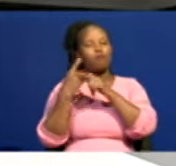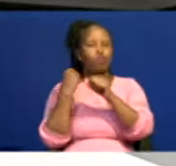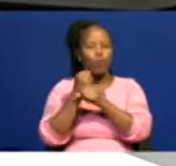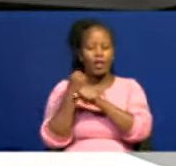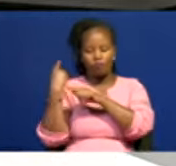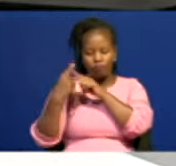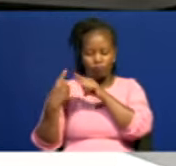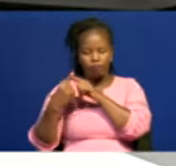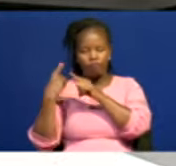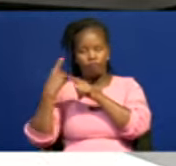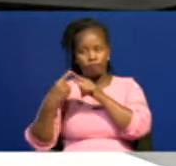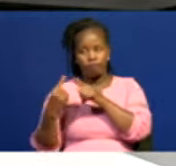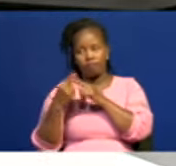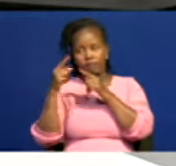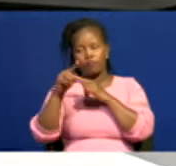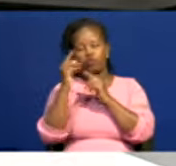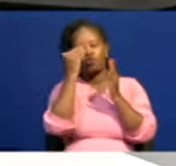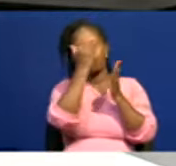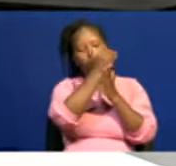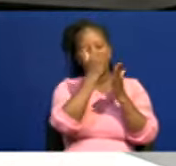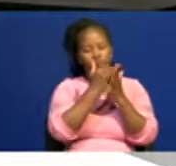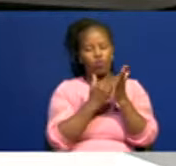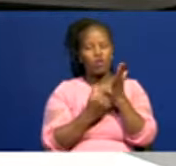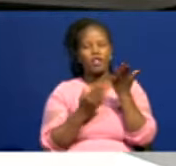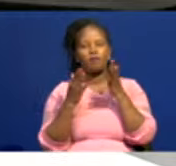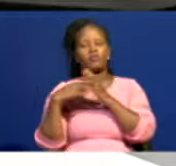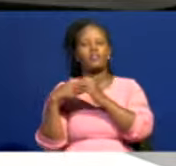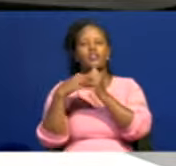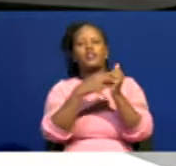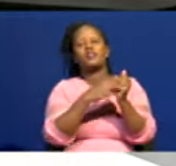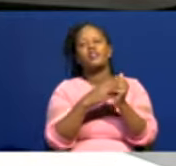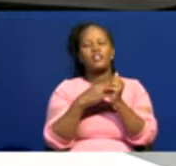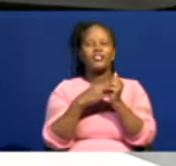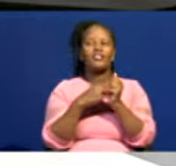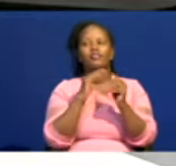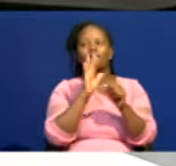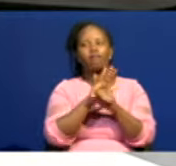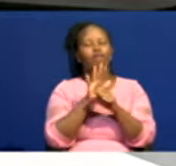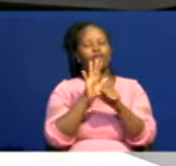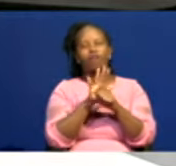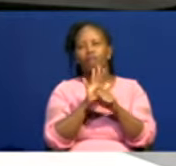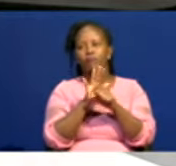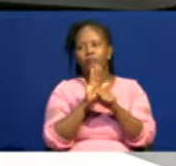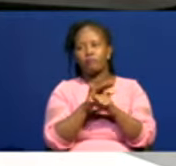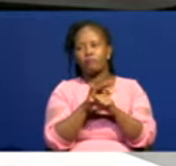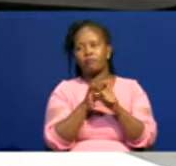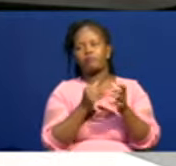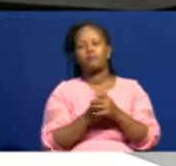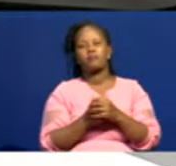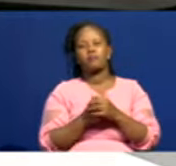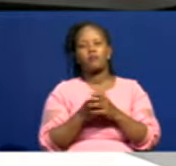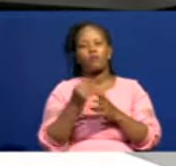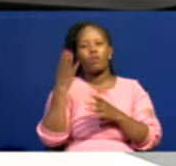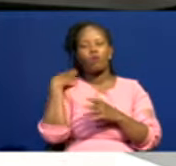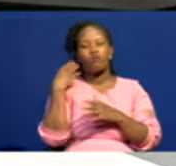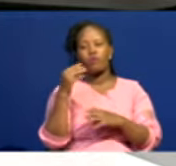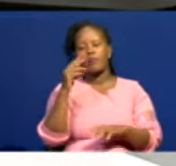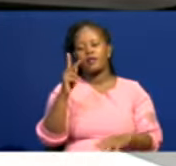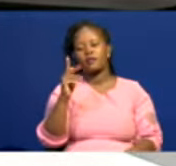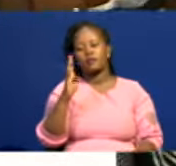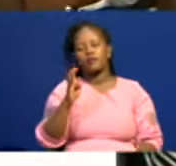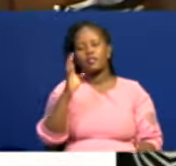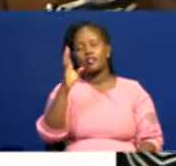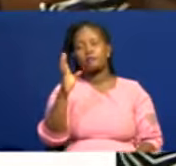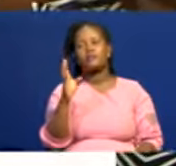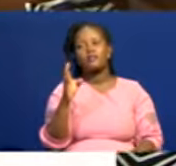programs such as Tausi, Nyundo Utosini, Tahamaki, Papa Shirandula, among others. The former KBC television